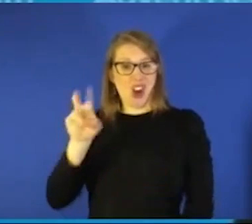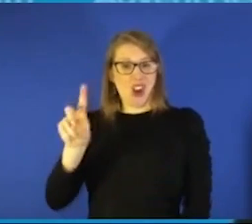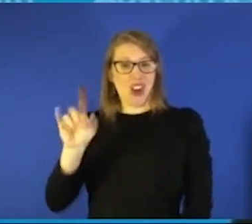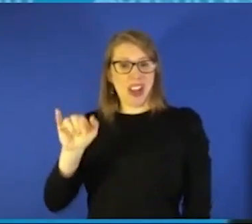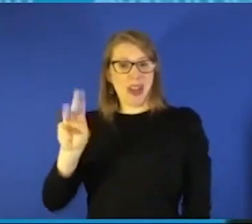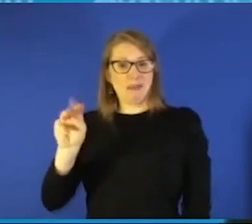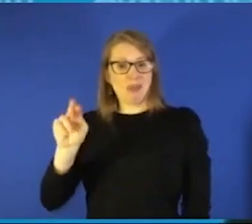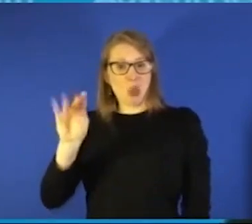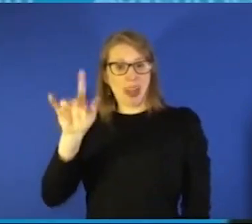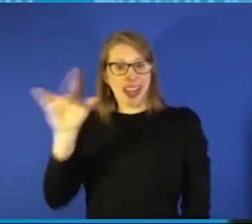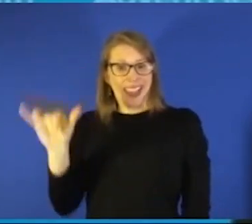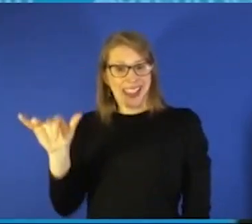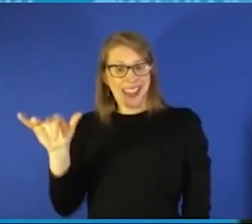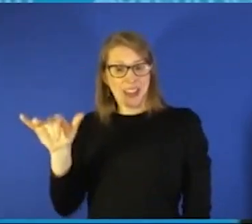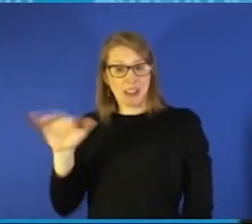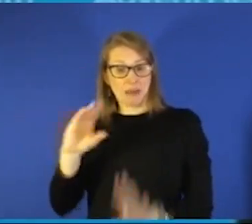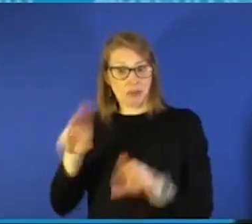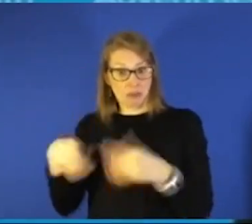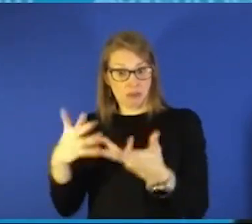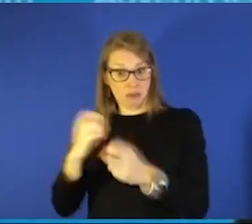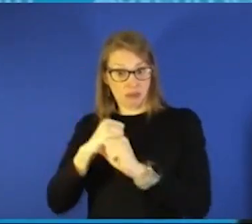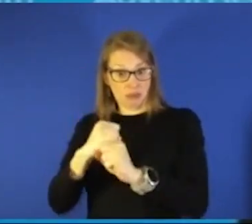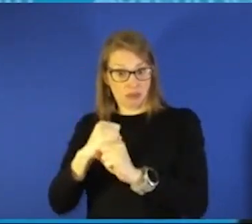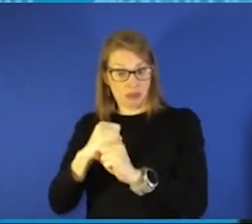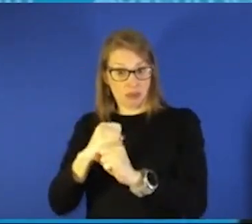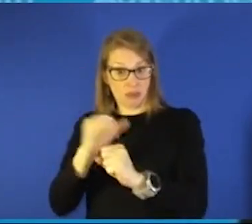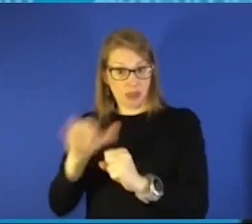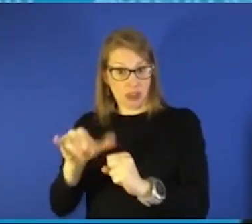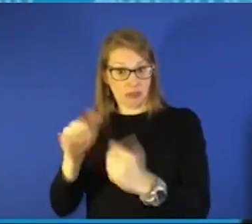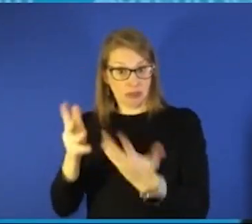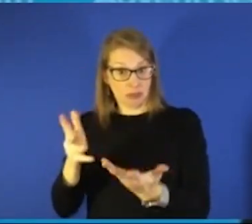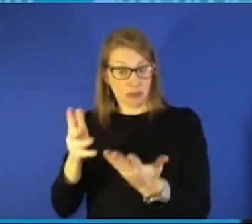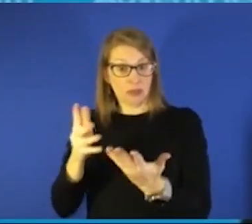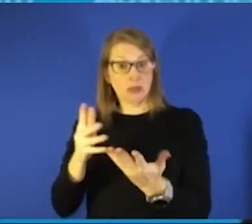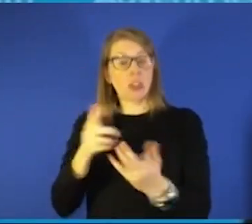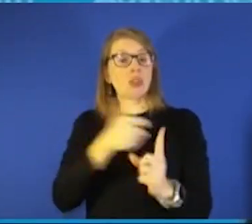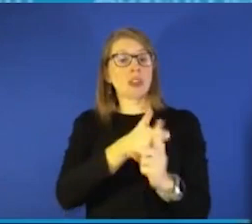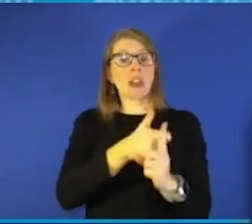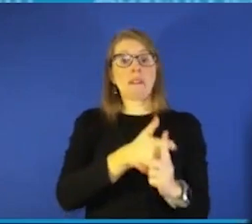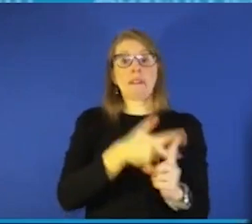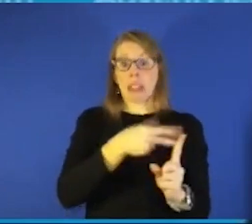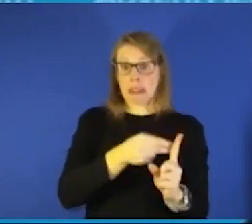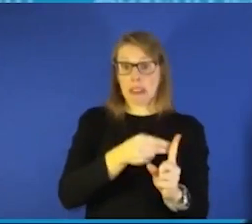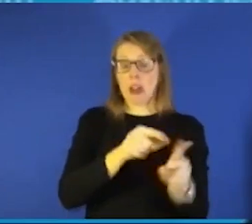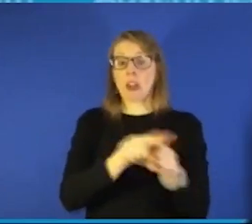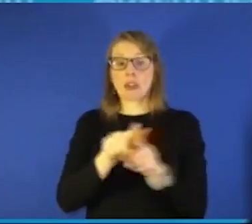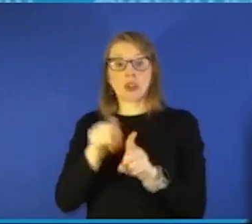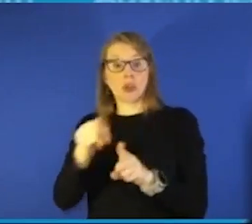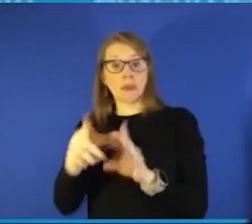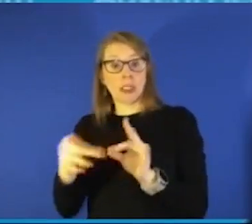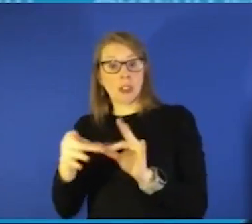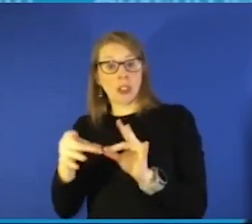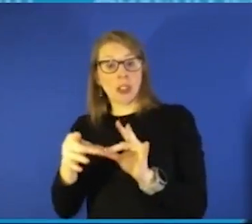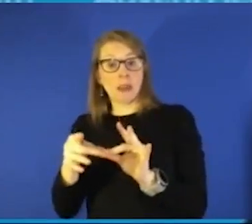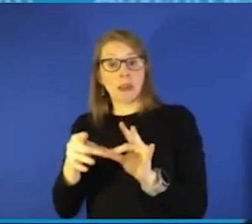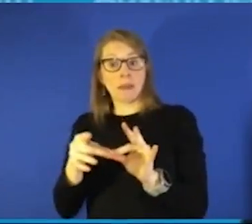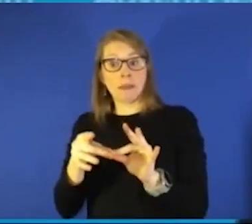be protected in that way? Definitely making sure that you yourself are vaccinated, and as you said, making sure that